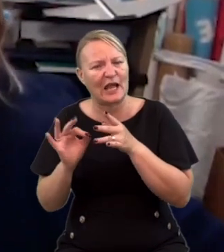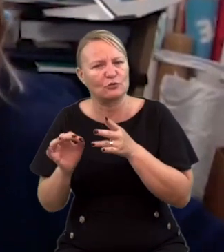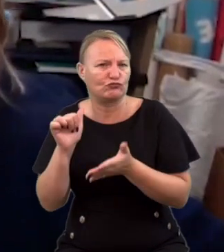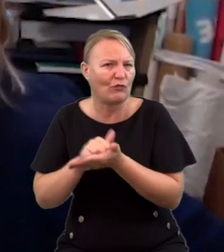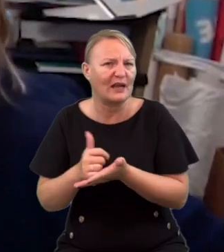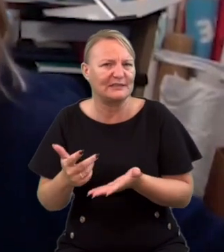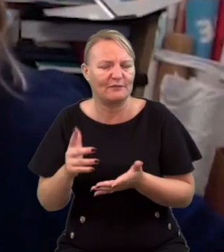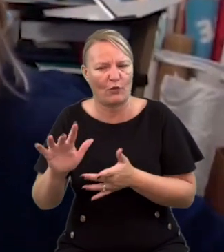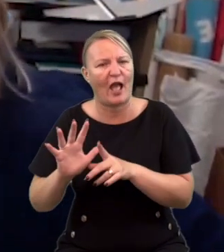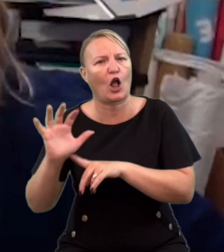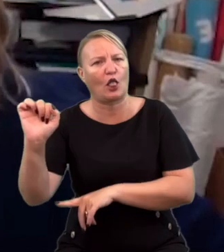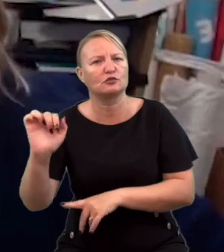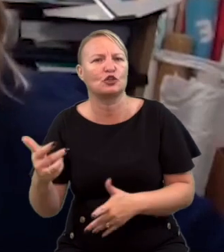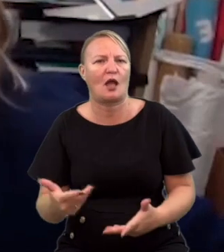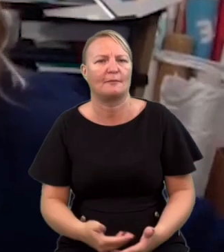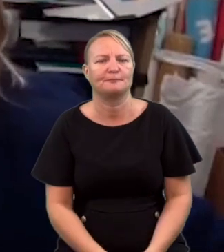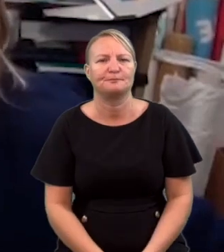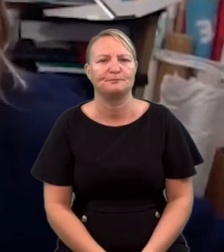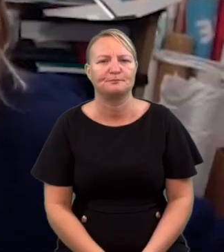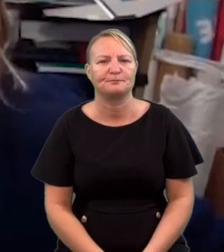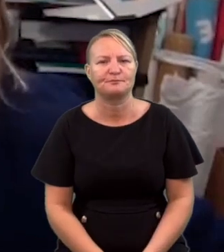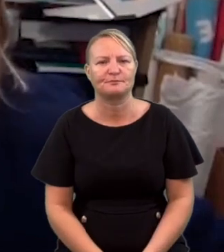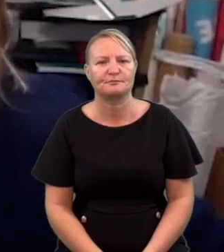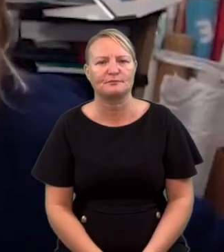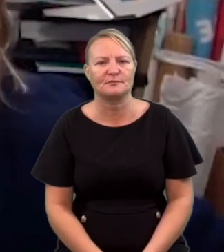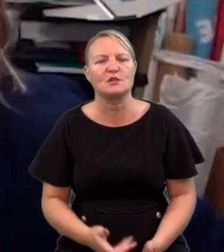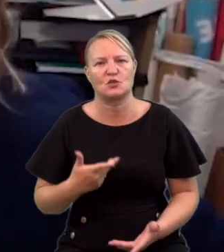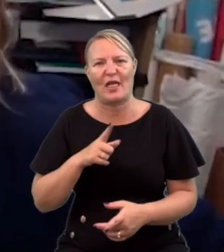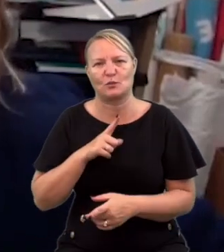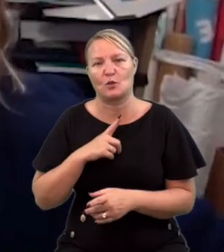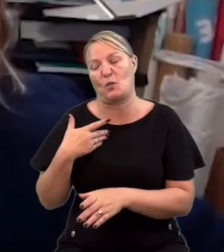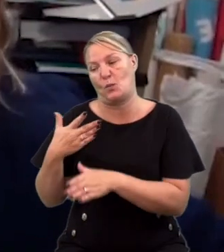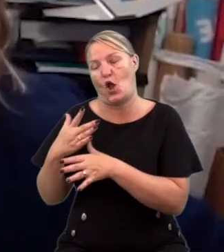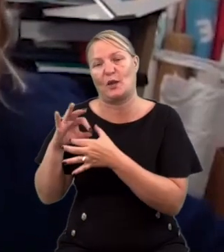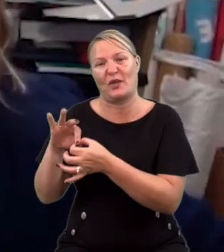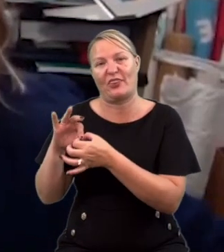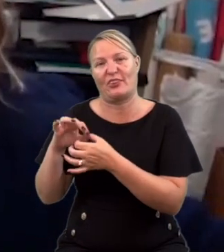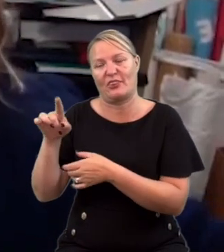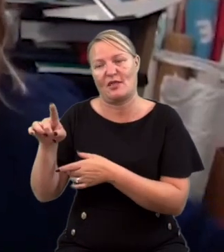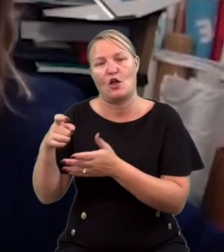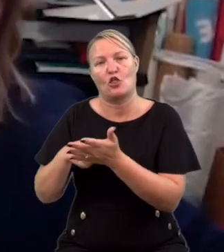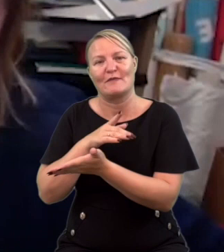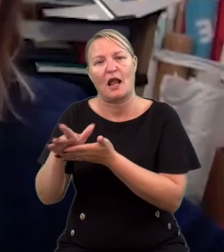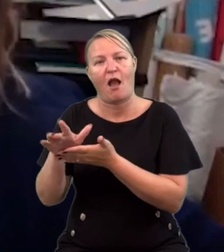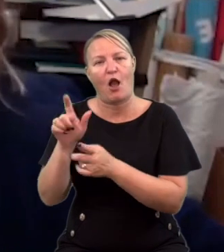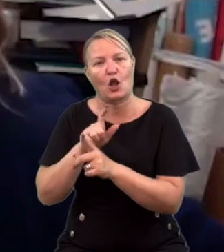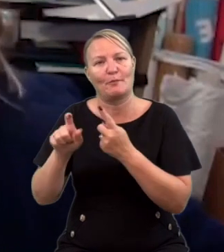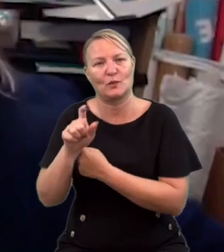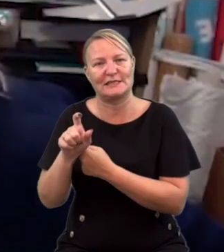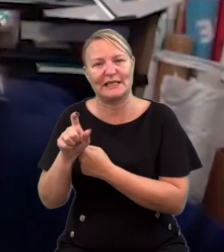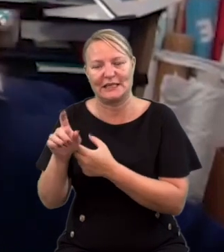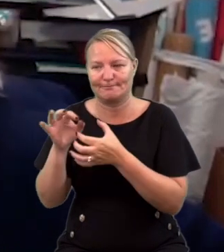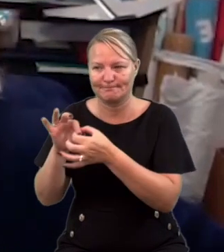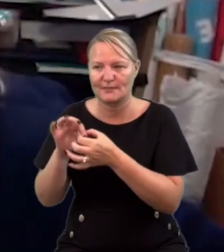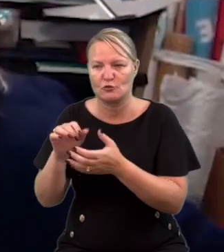make sure that we get those details right in terms of kind of cultural reference. So working directly with members